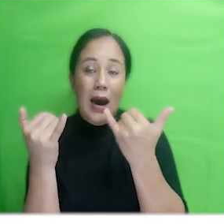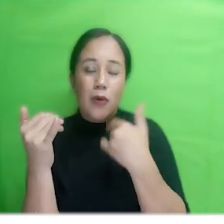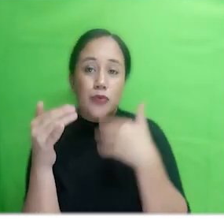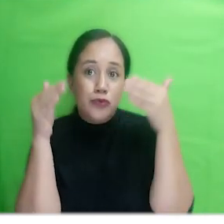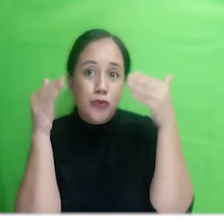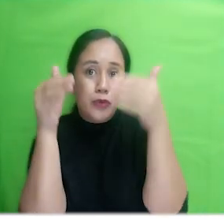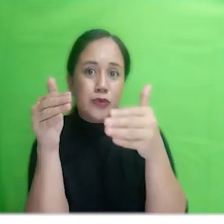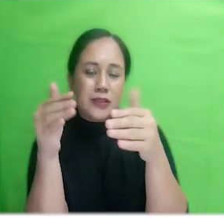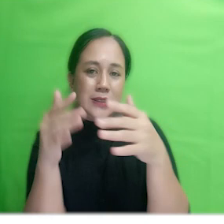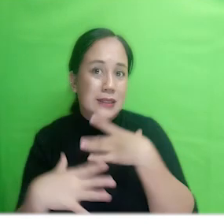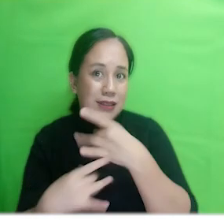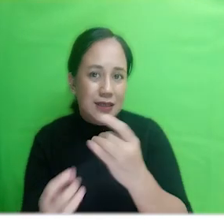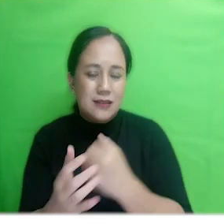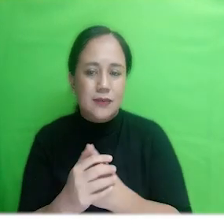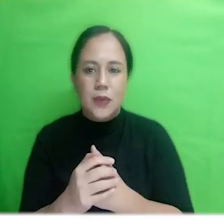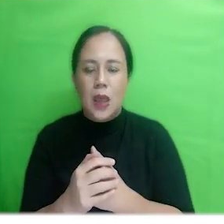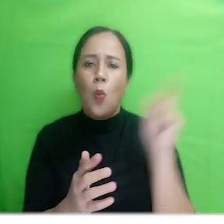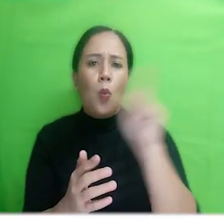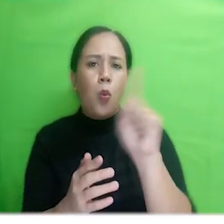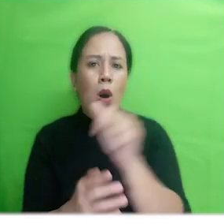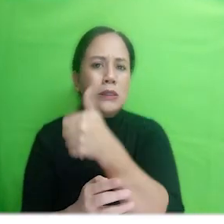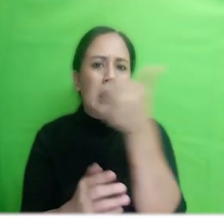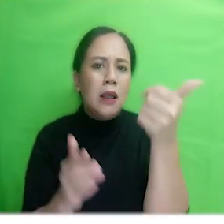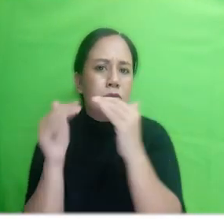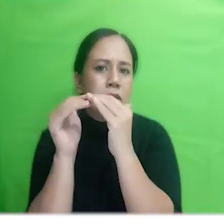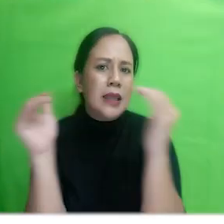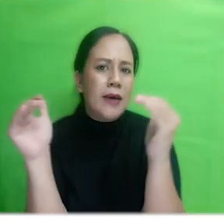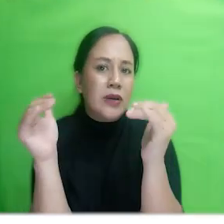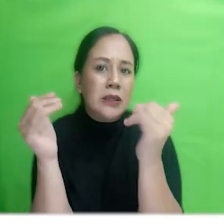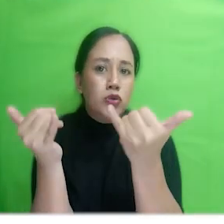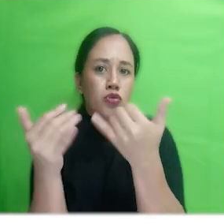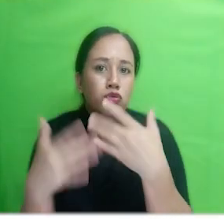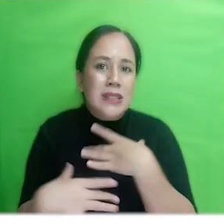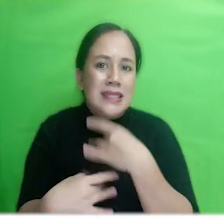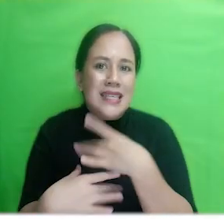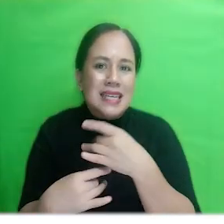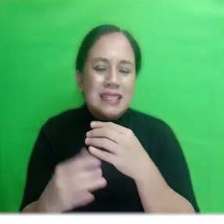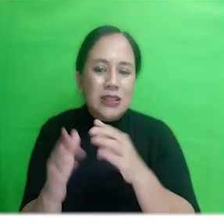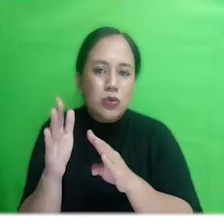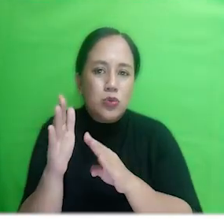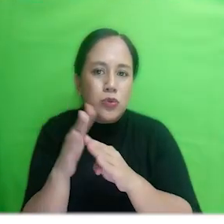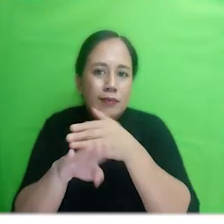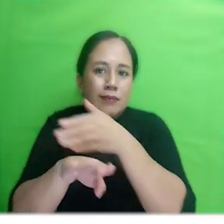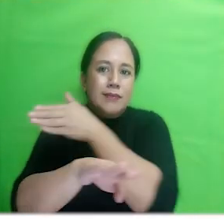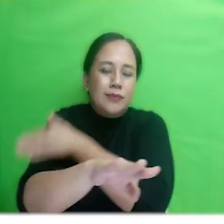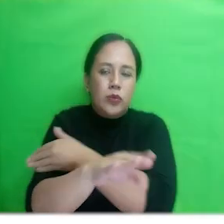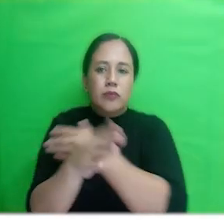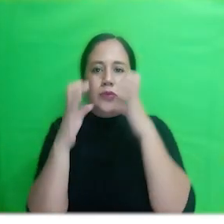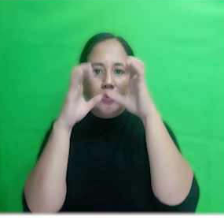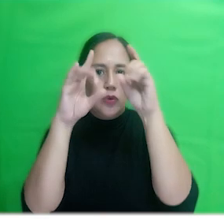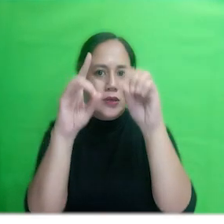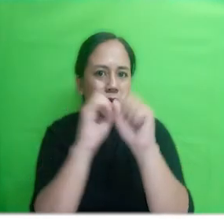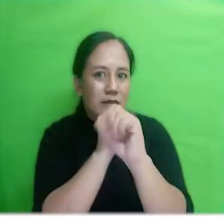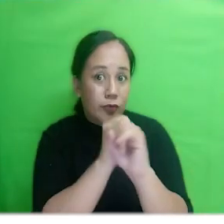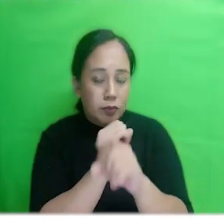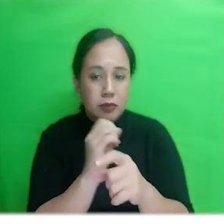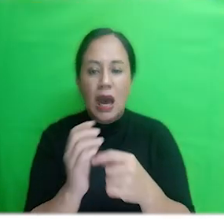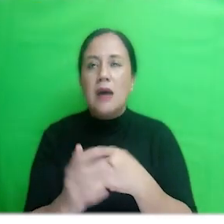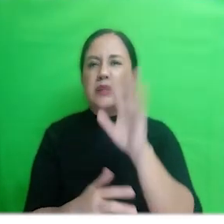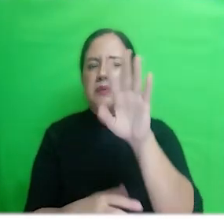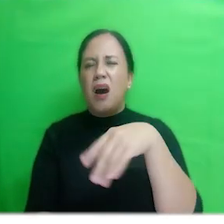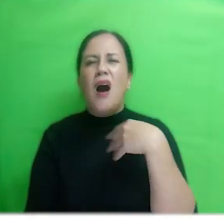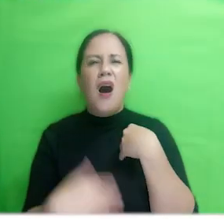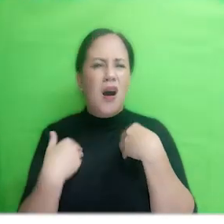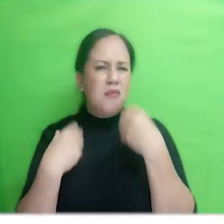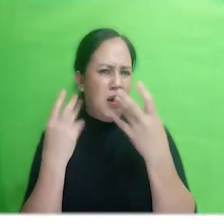and interest? And what other levels are you interested to develop your education advocacy? Will you say,